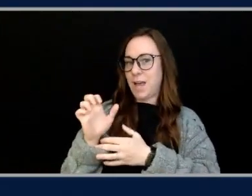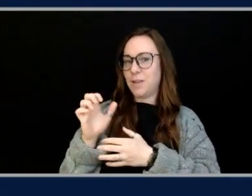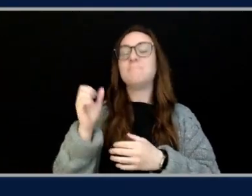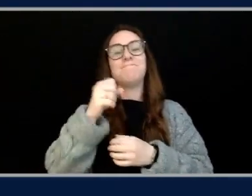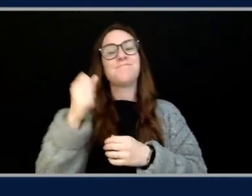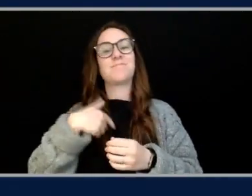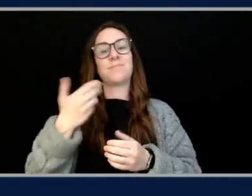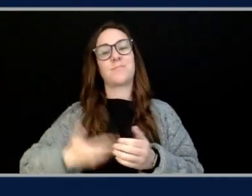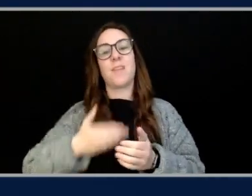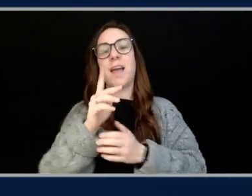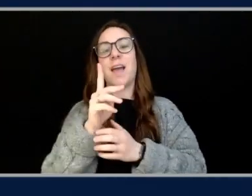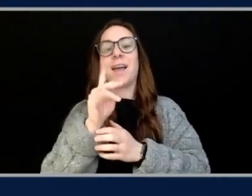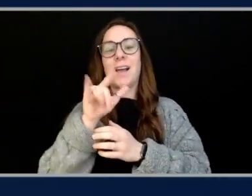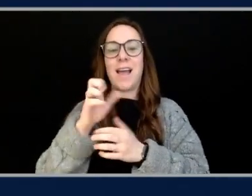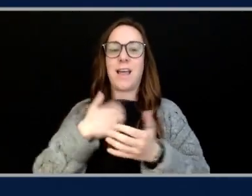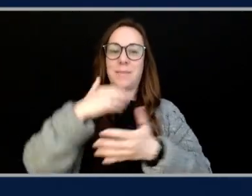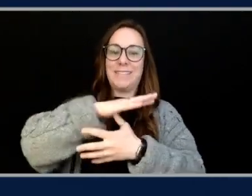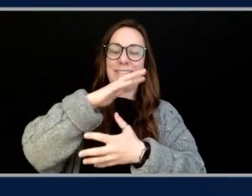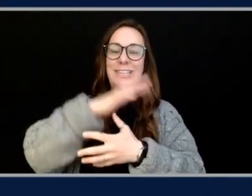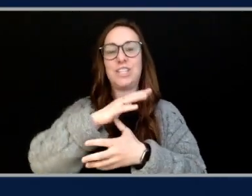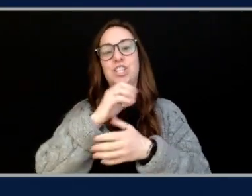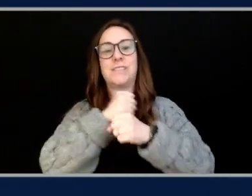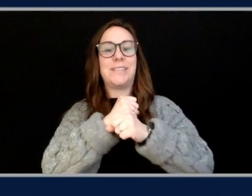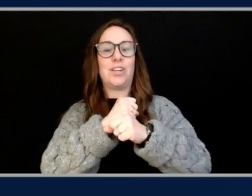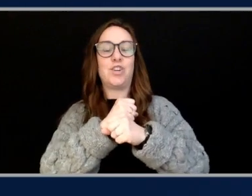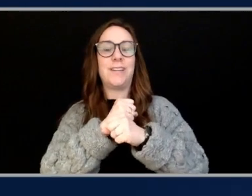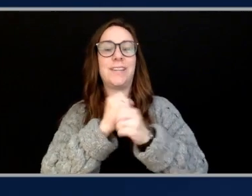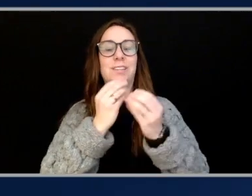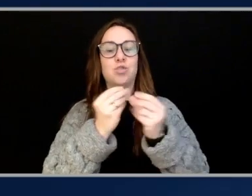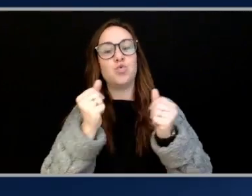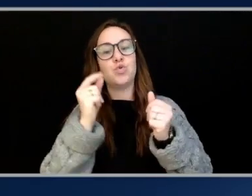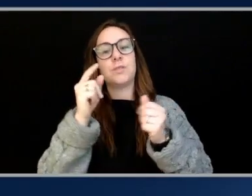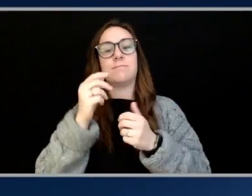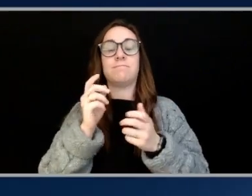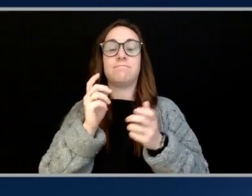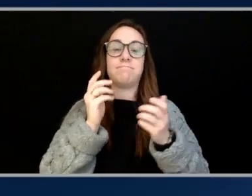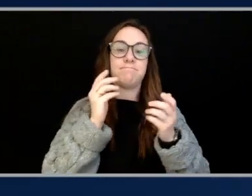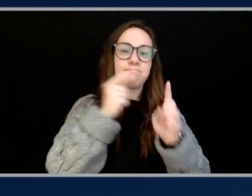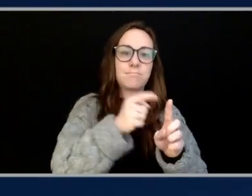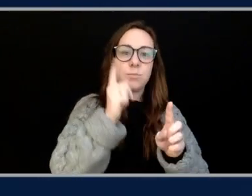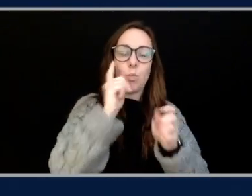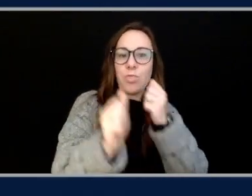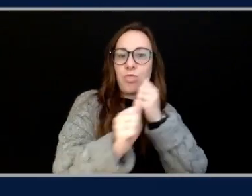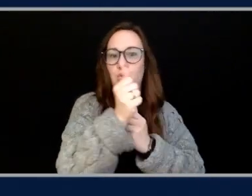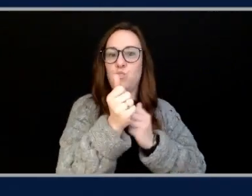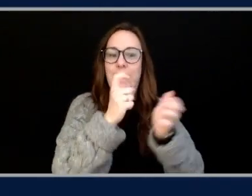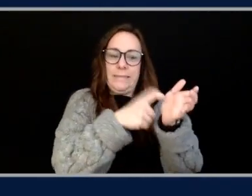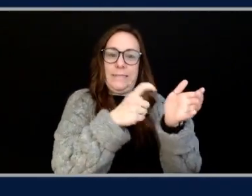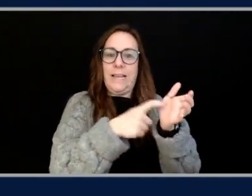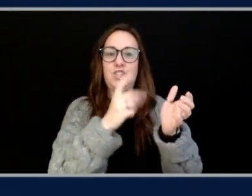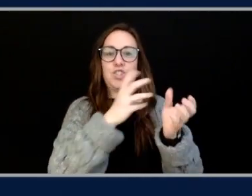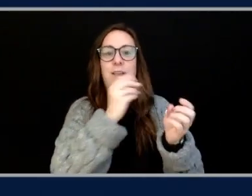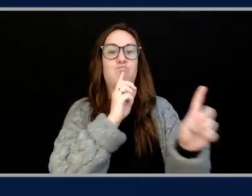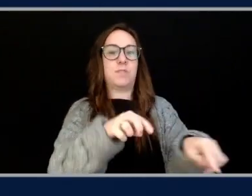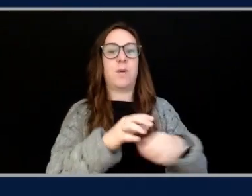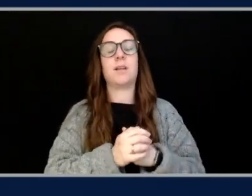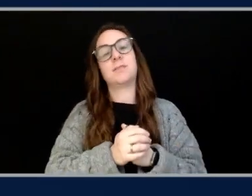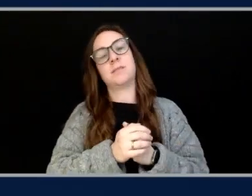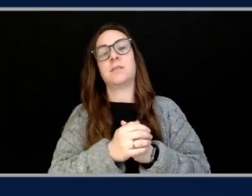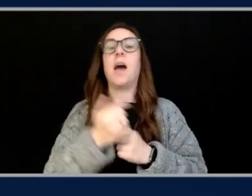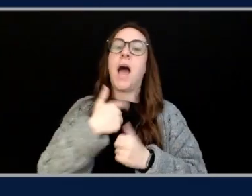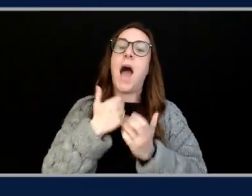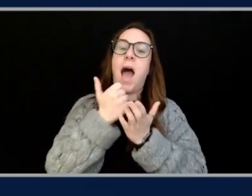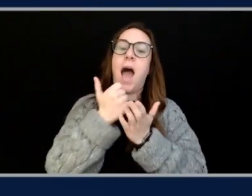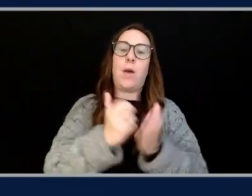Dickinson, and I'm a senior security solution architect that specializes in threat detection and incident response. Really long-winded way of saying I help